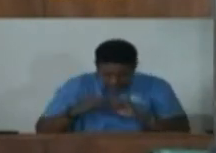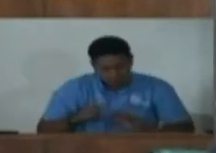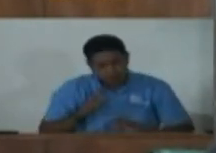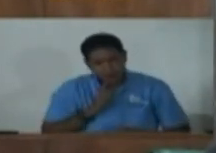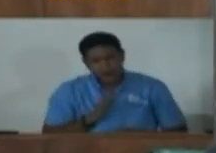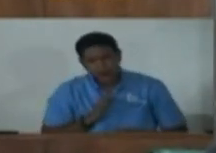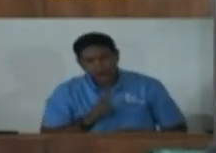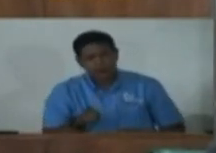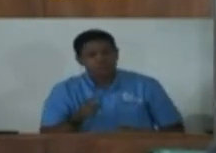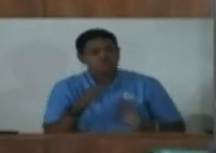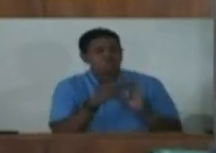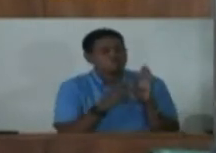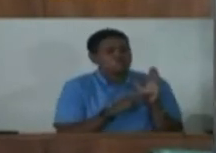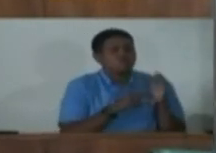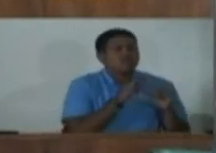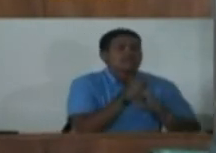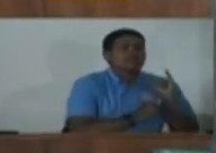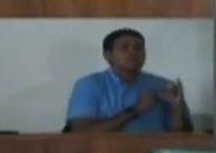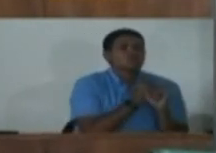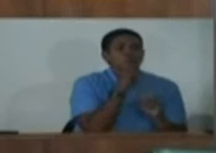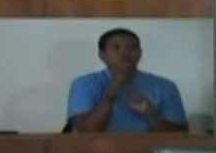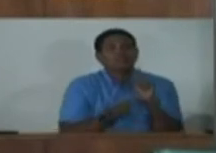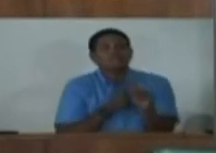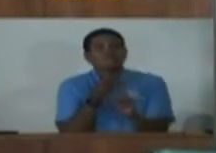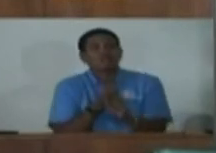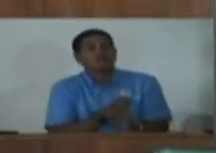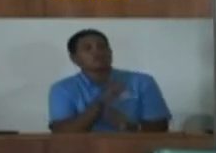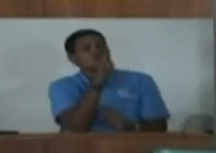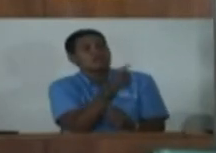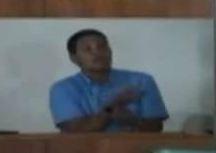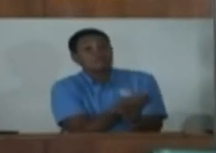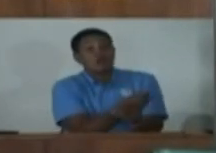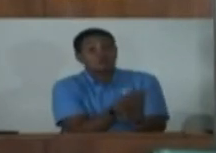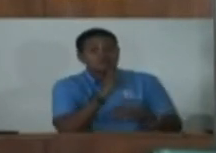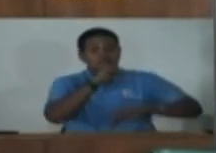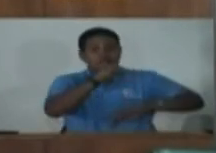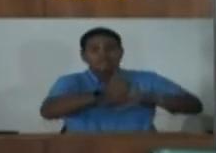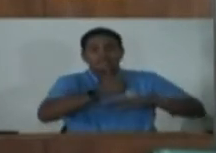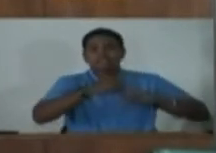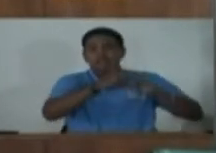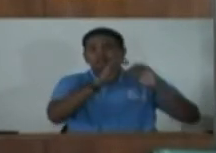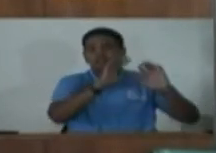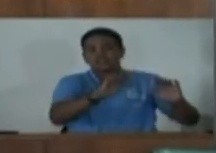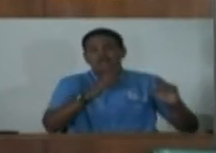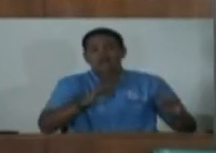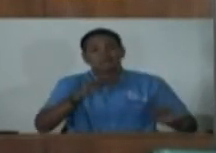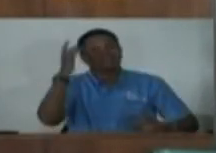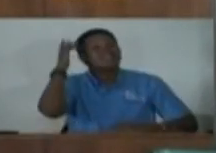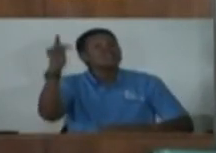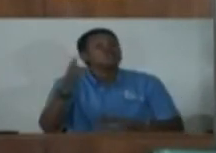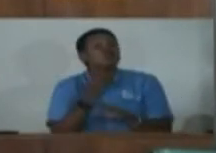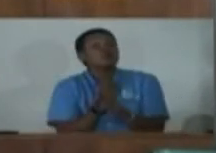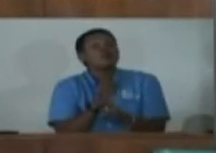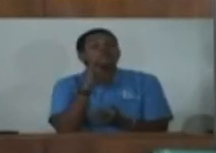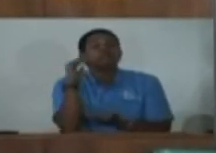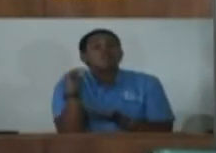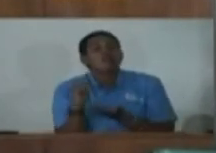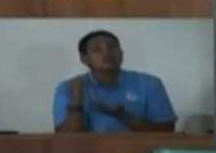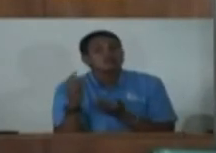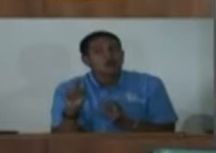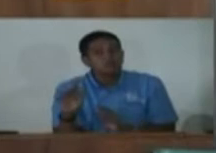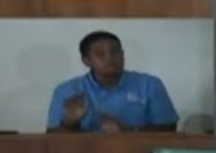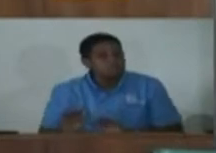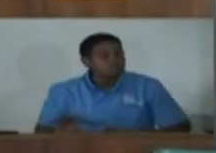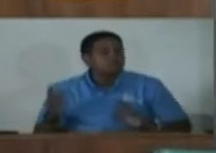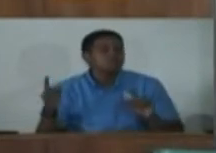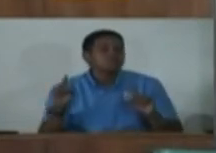rules and the institutions affecting property are well established. Intellectual property, less so.